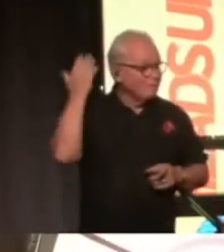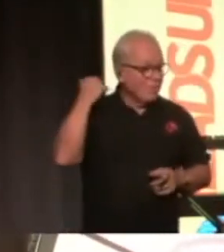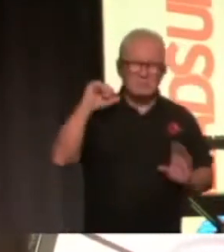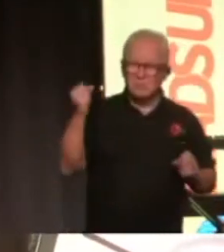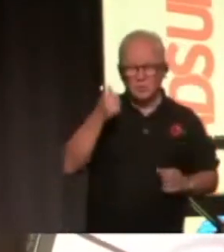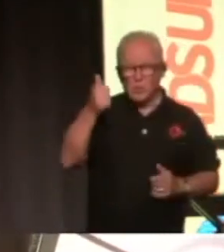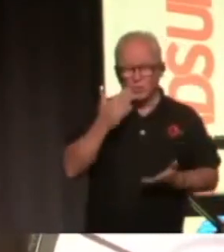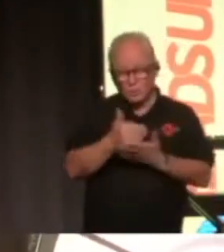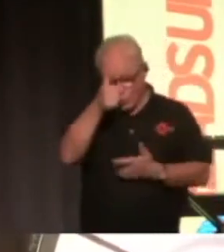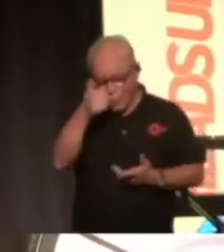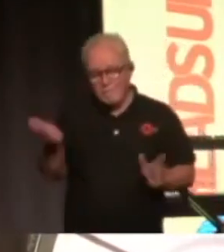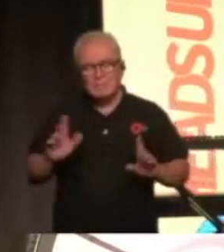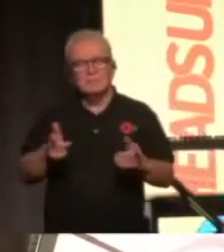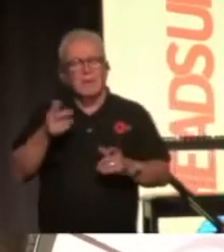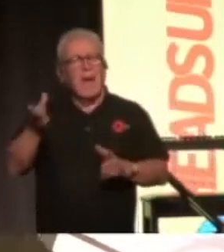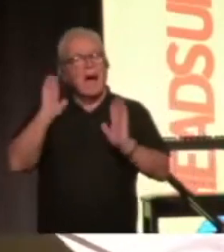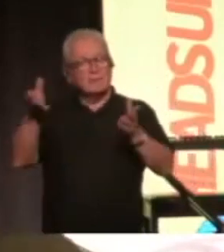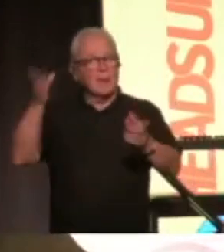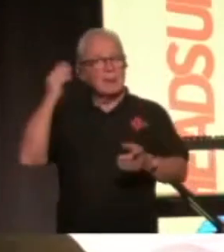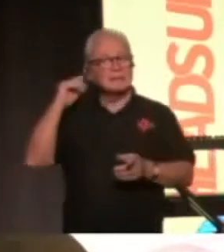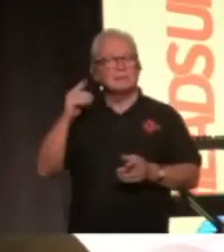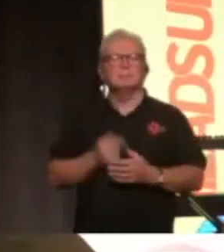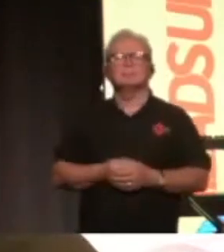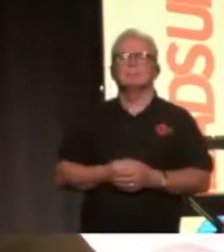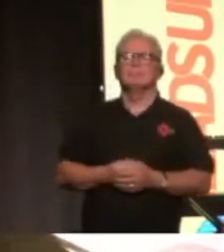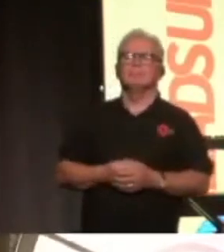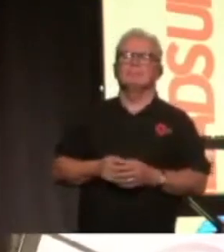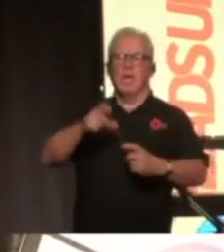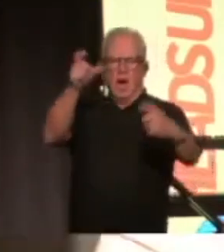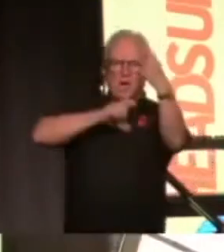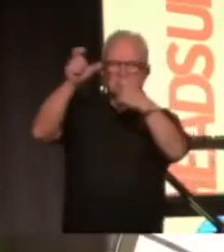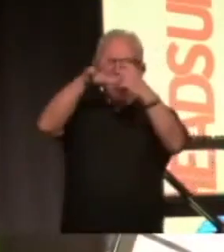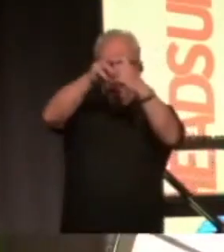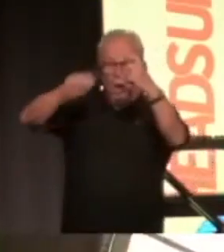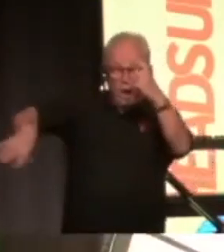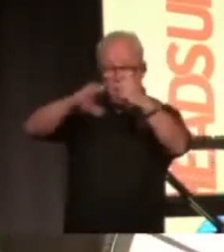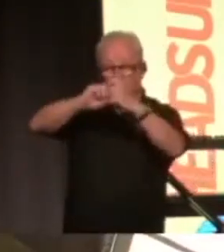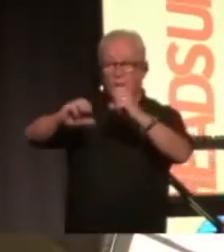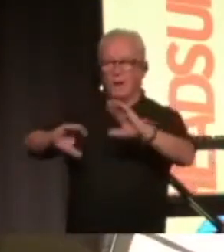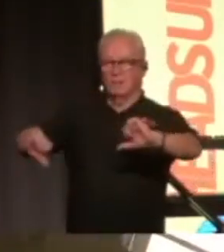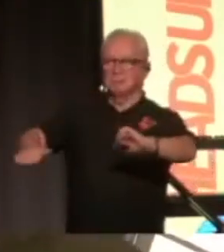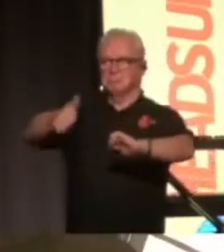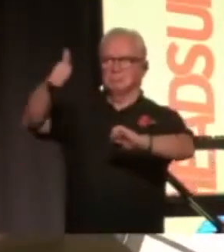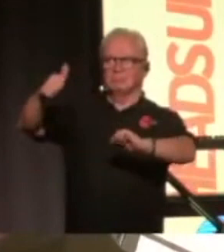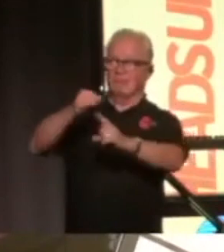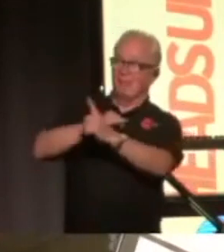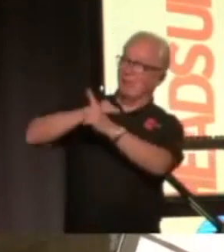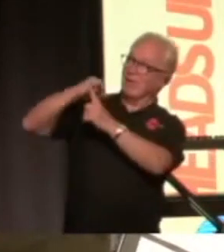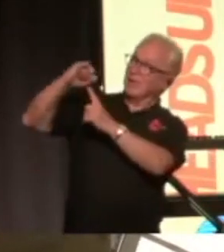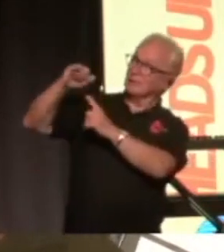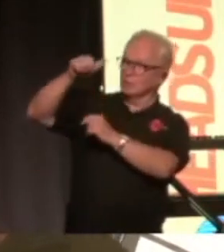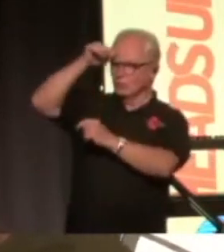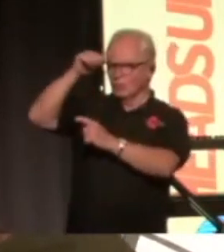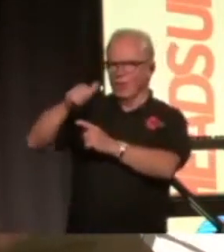This is not some, but listen. Casting down arguments and every high thing that exalts itself against the